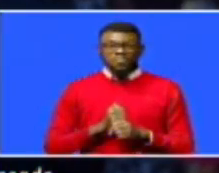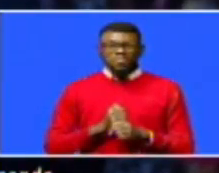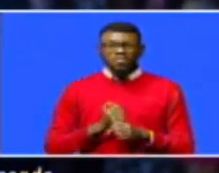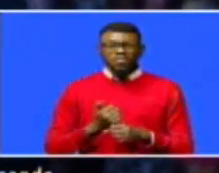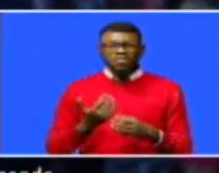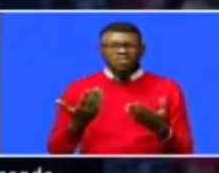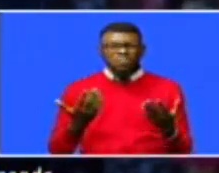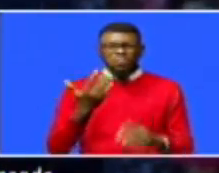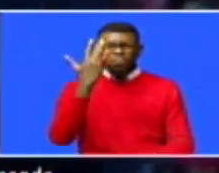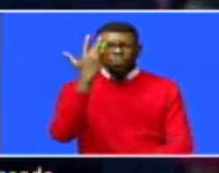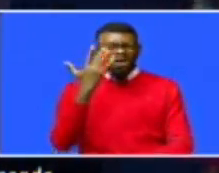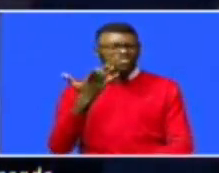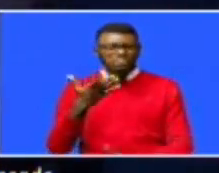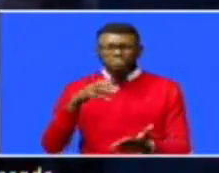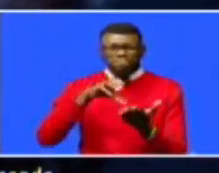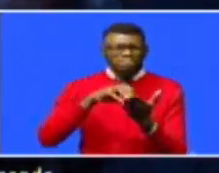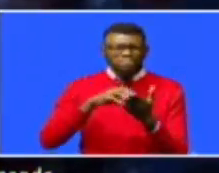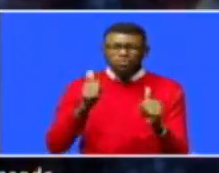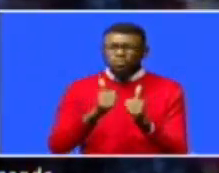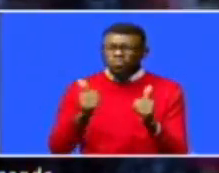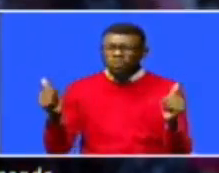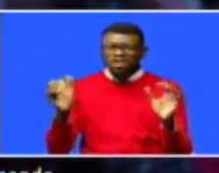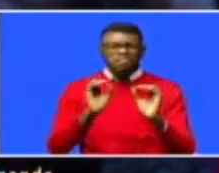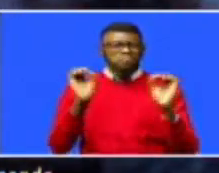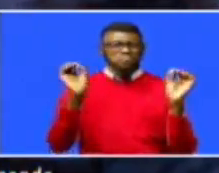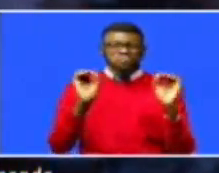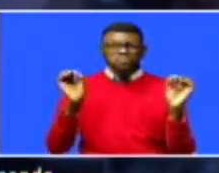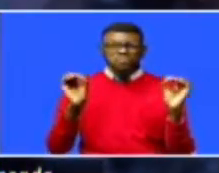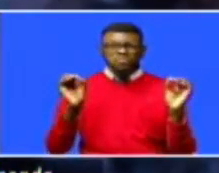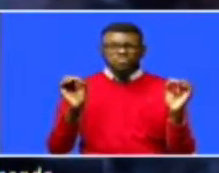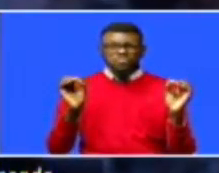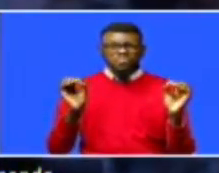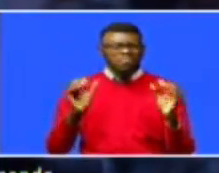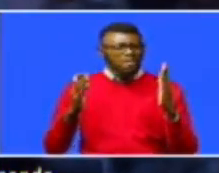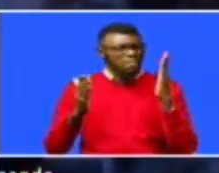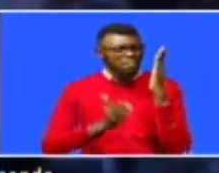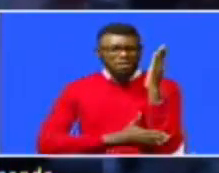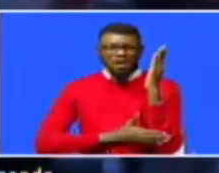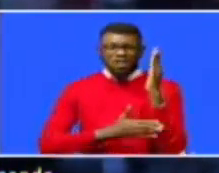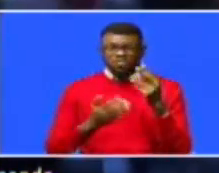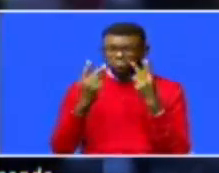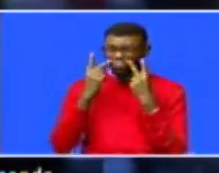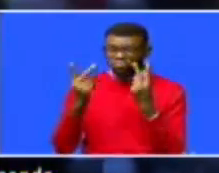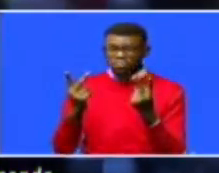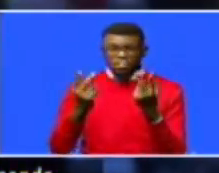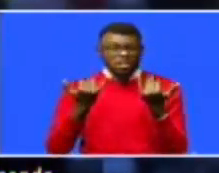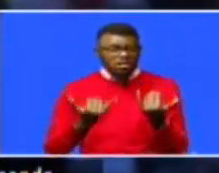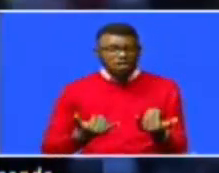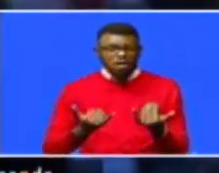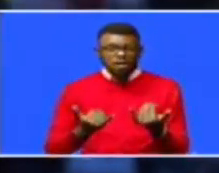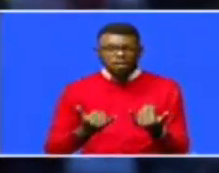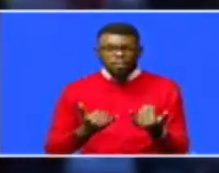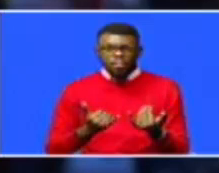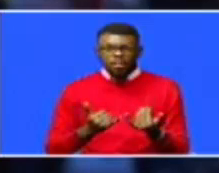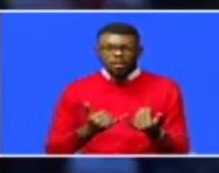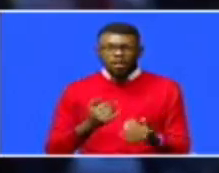yani atuko kwa hali yani niko na hali mbaya. Unaona? Sasa mimi huko